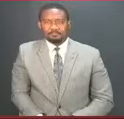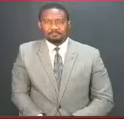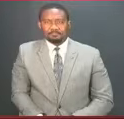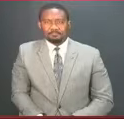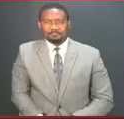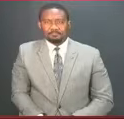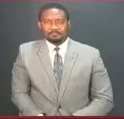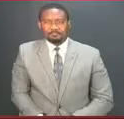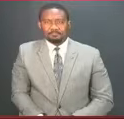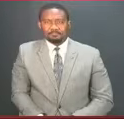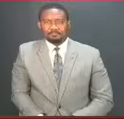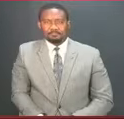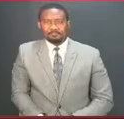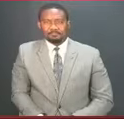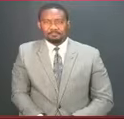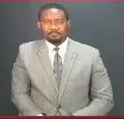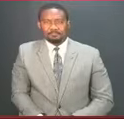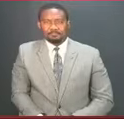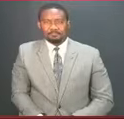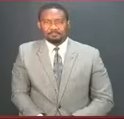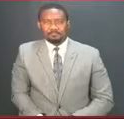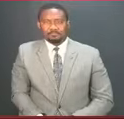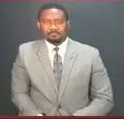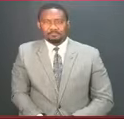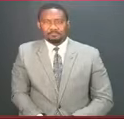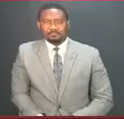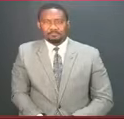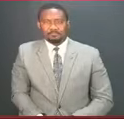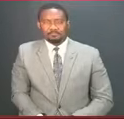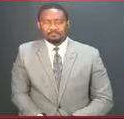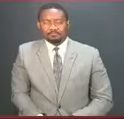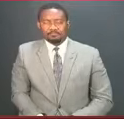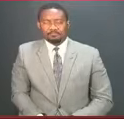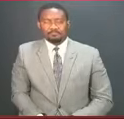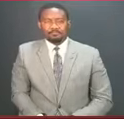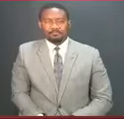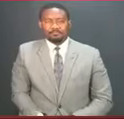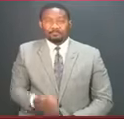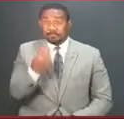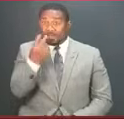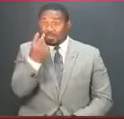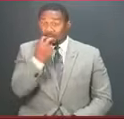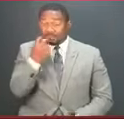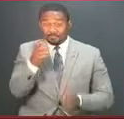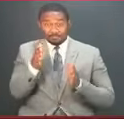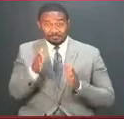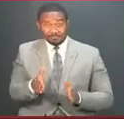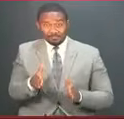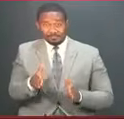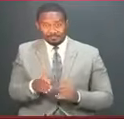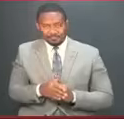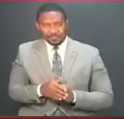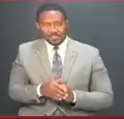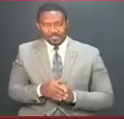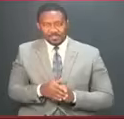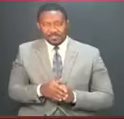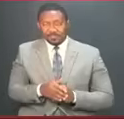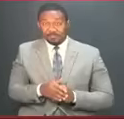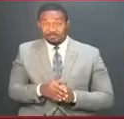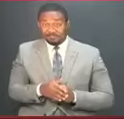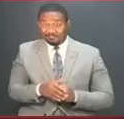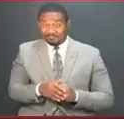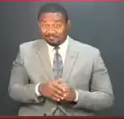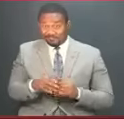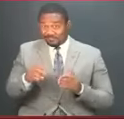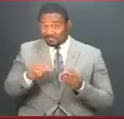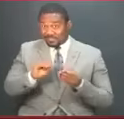I'm traveling. Don't worry, we'll do it right now. We'll do it right now. Mr. Speaker, item number 27.